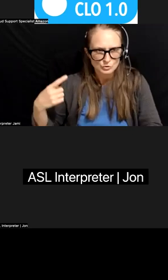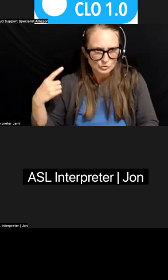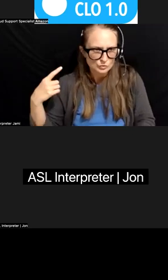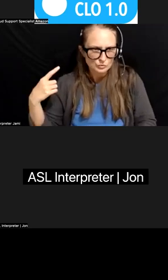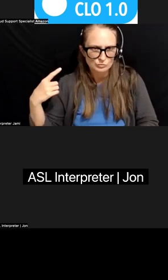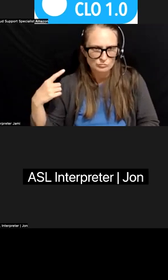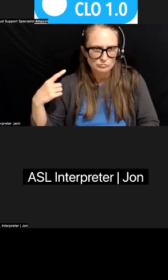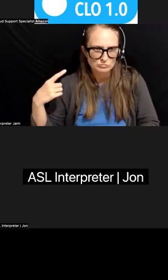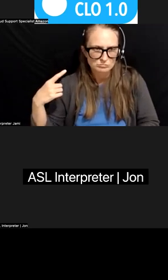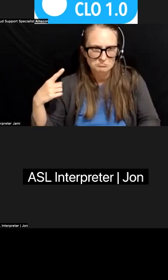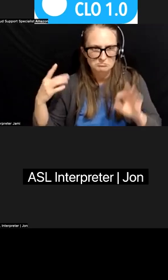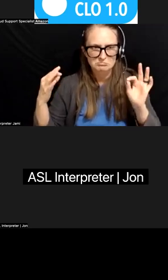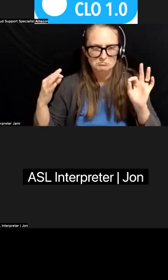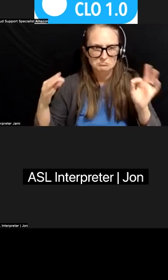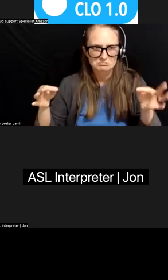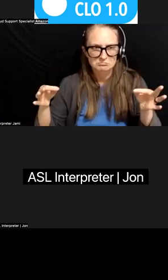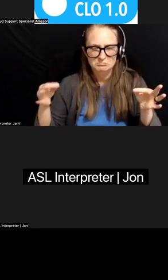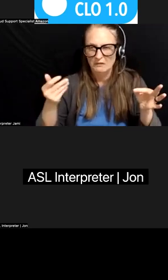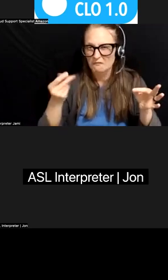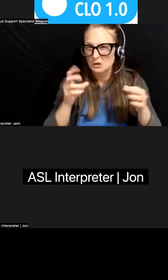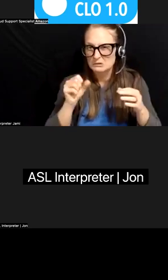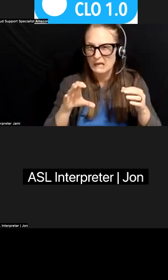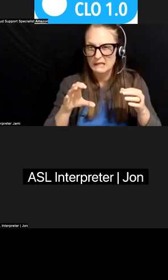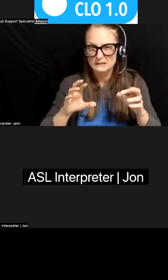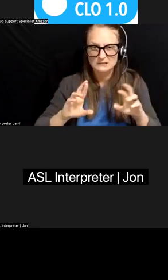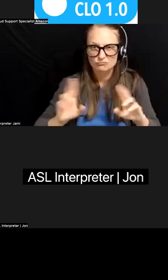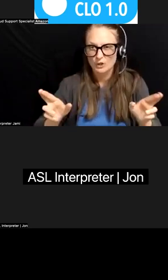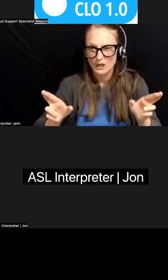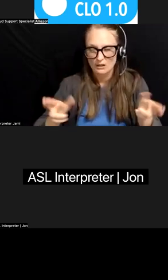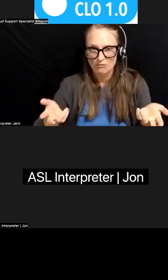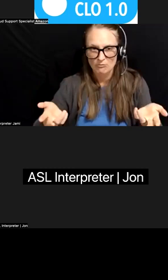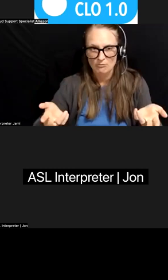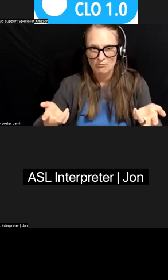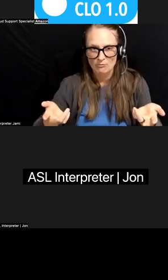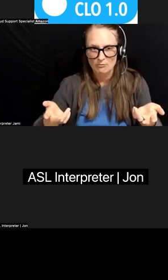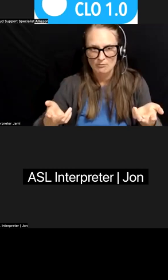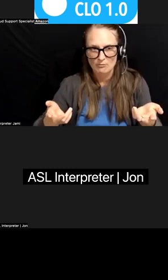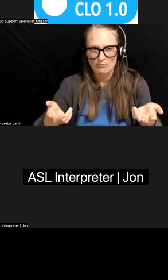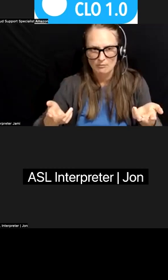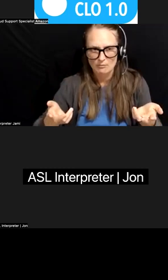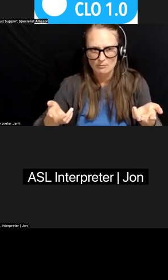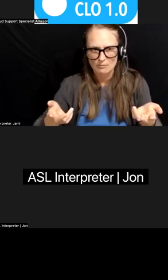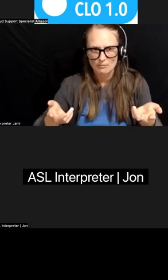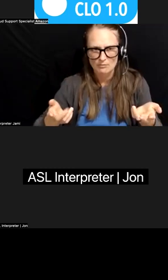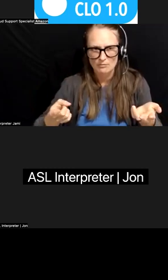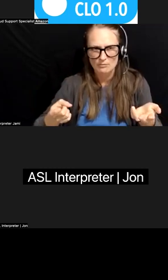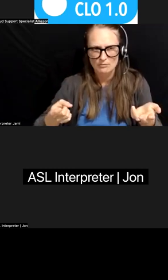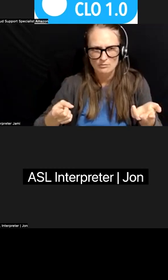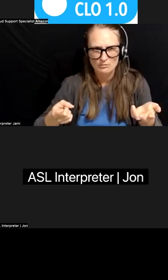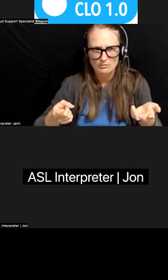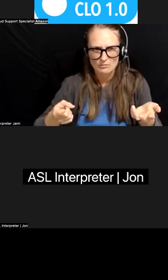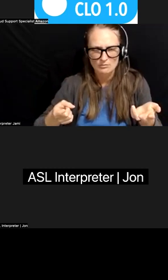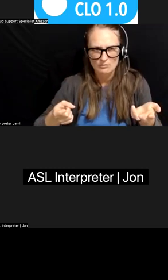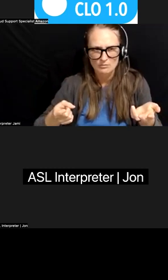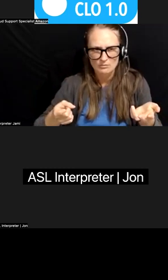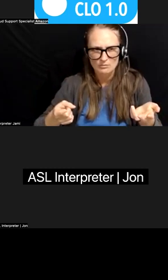And there you have it. It's giving a few seconds and we should be ready. Let me go into